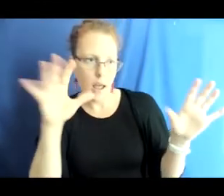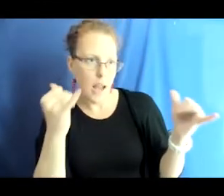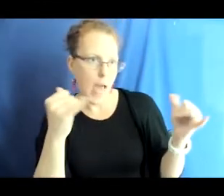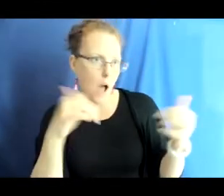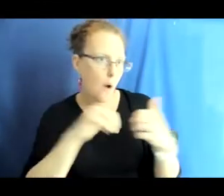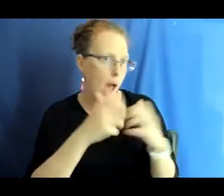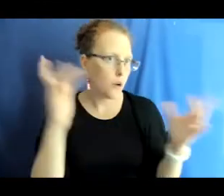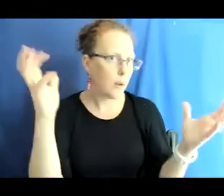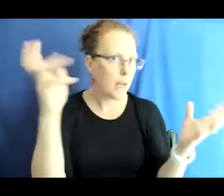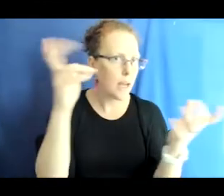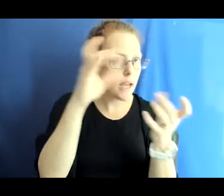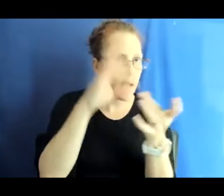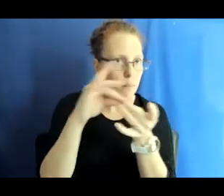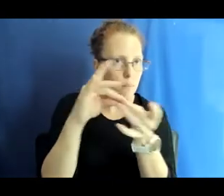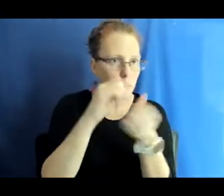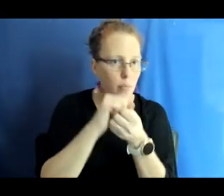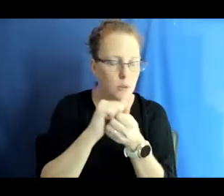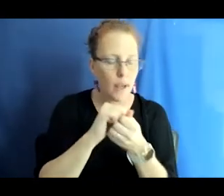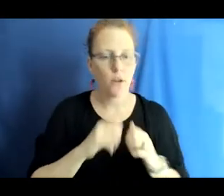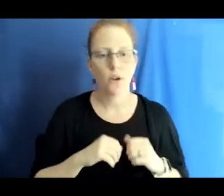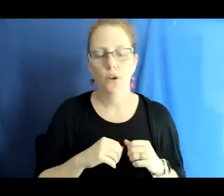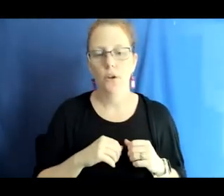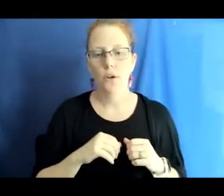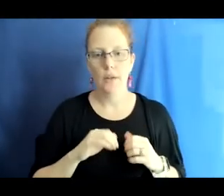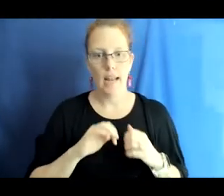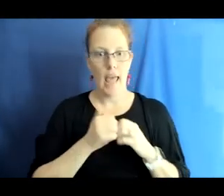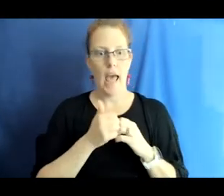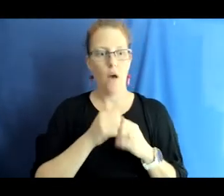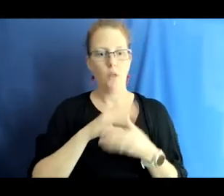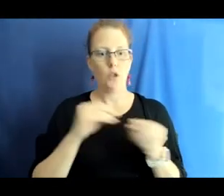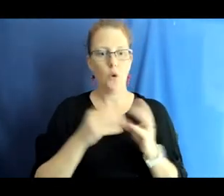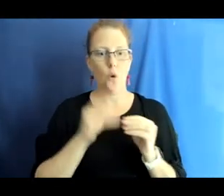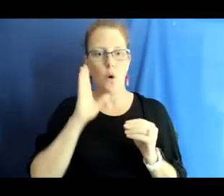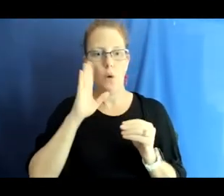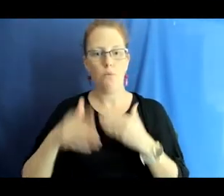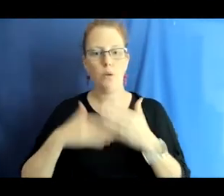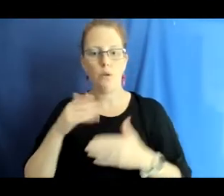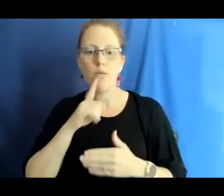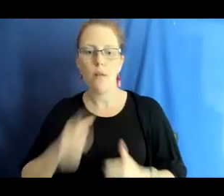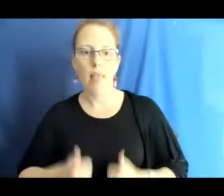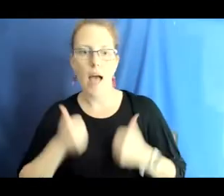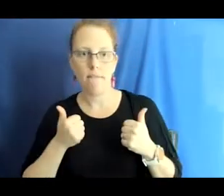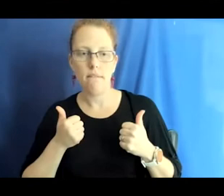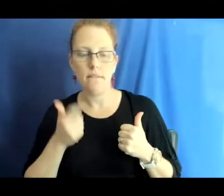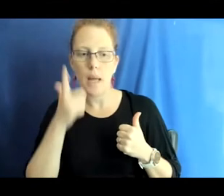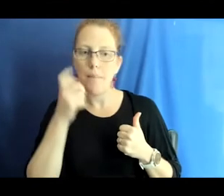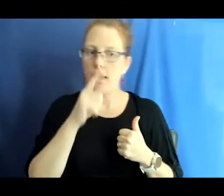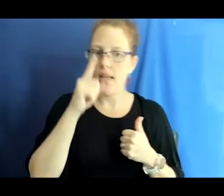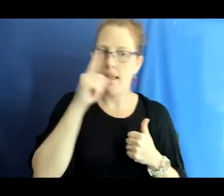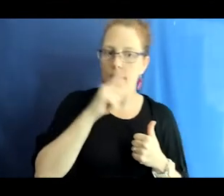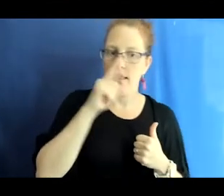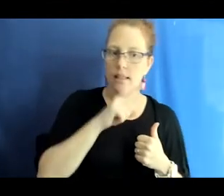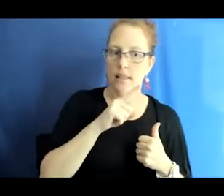how the investigation and how the story progressed in real life, because we wanted to make sure these like fictitious scenes had like a